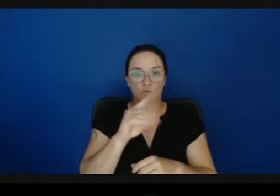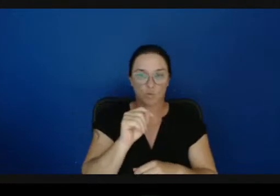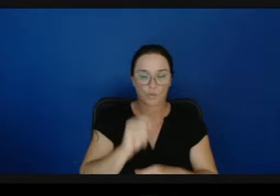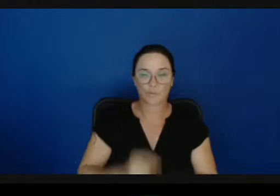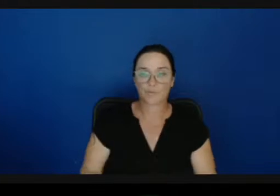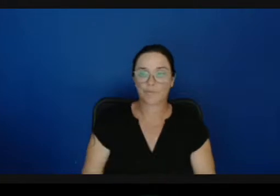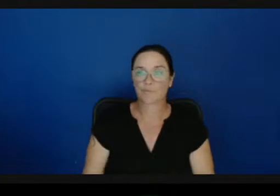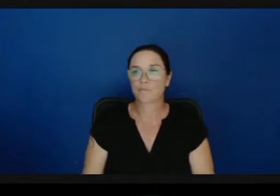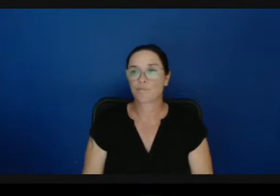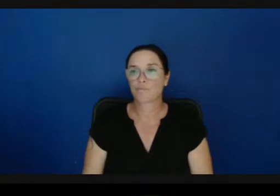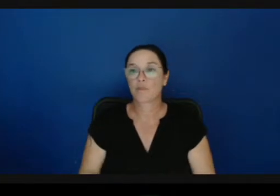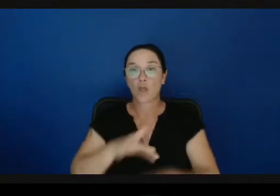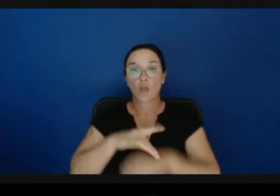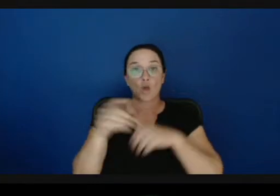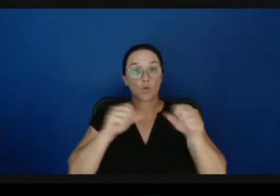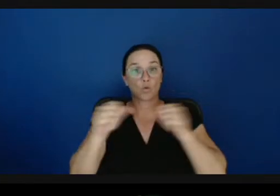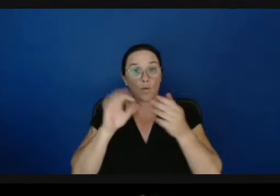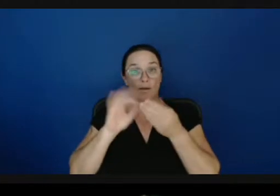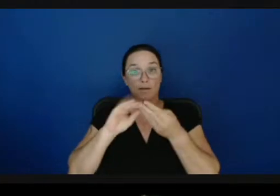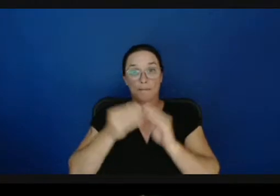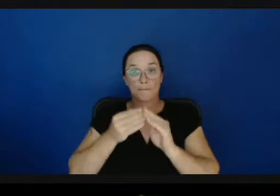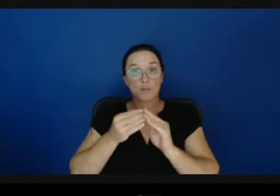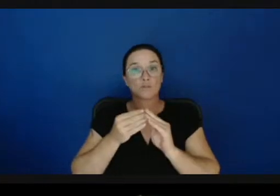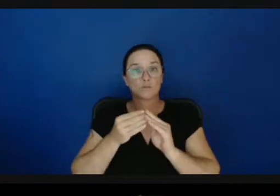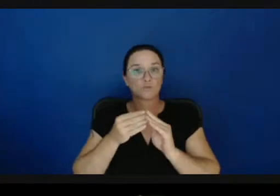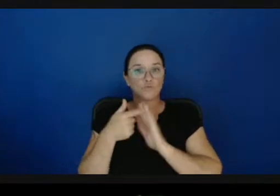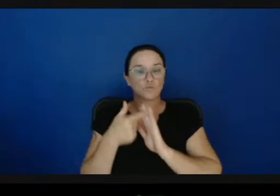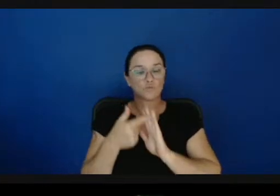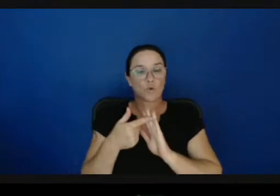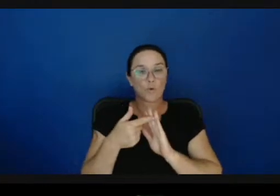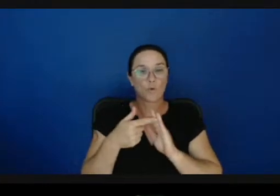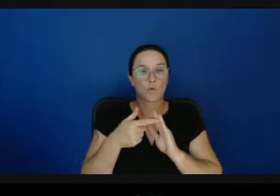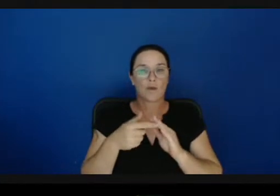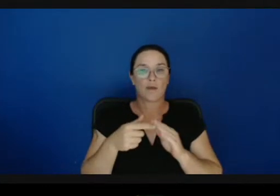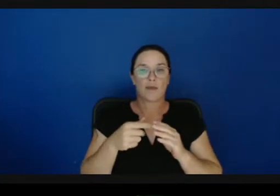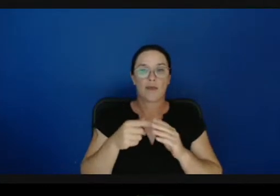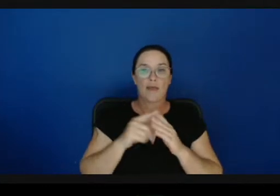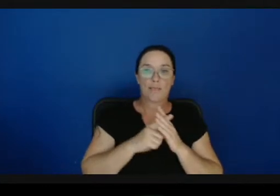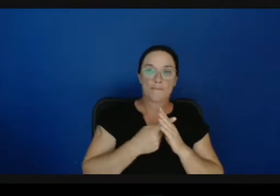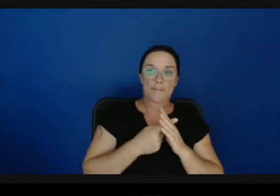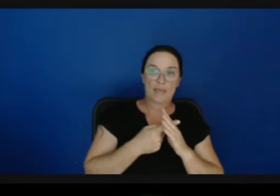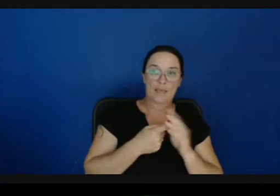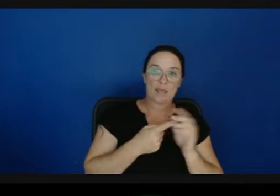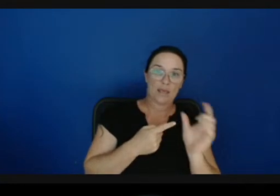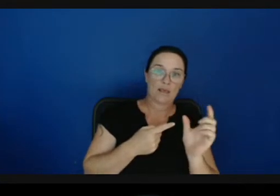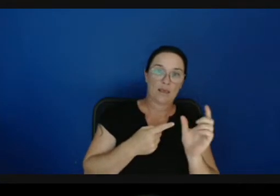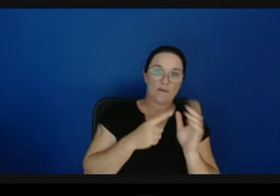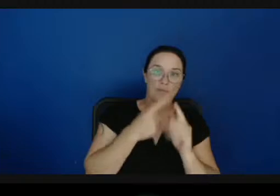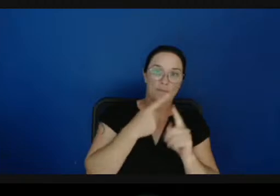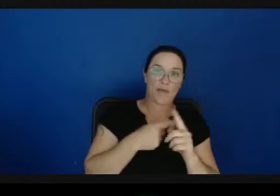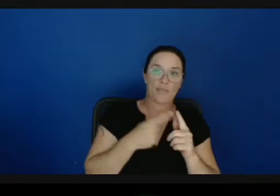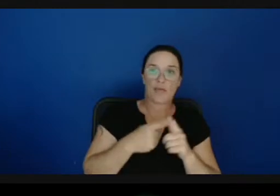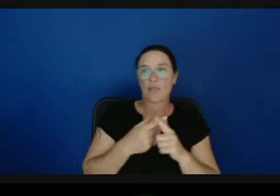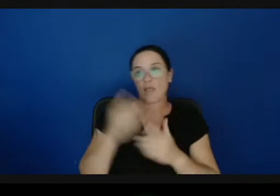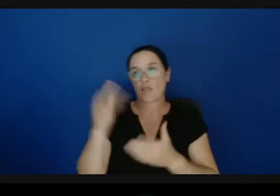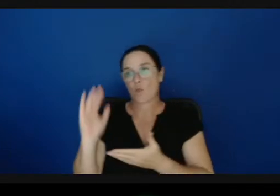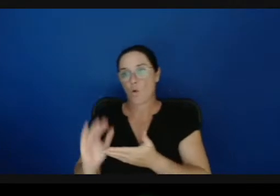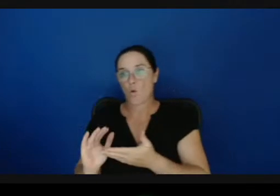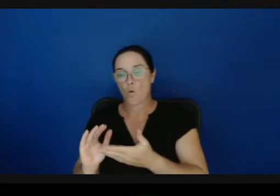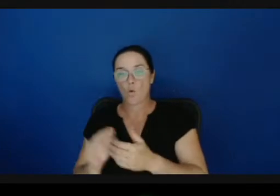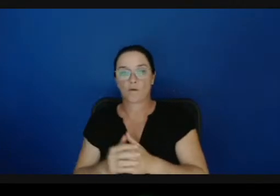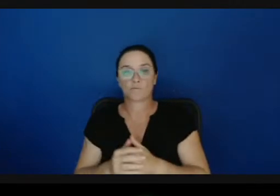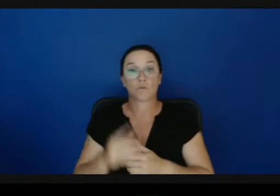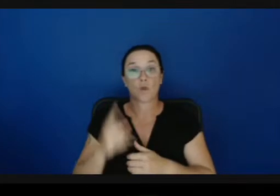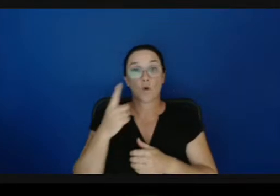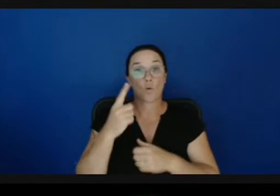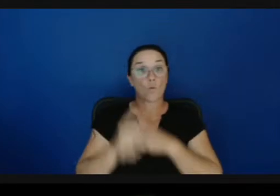So the earthquake counts reflect that. Here they are high in the early part of the month and low ever since. For the last year, looking at